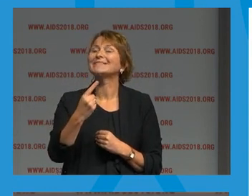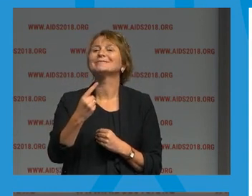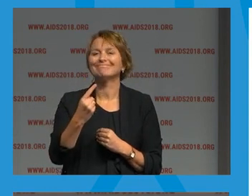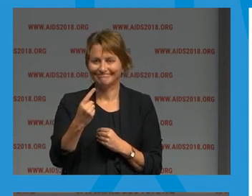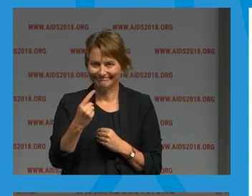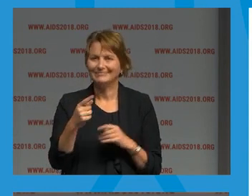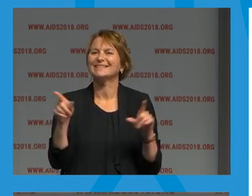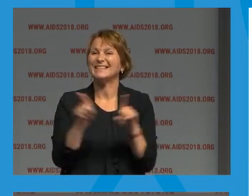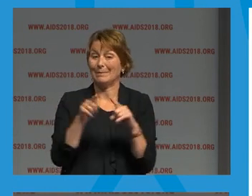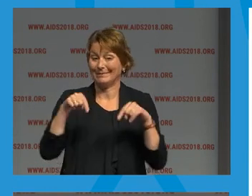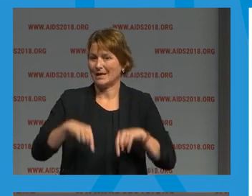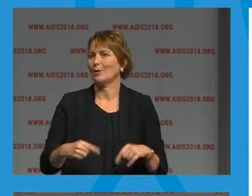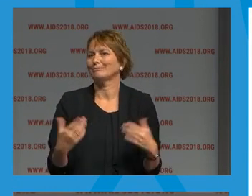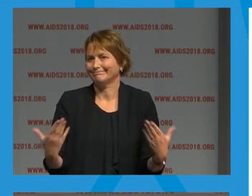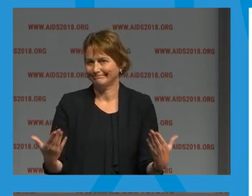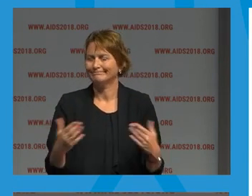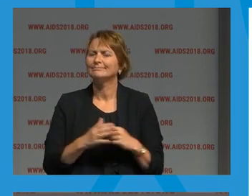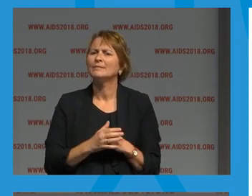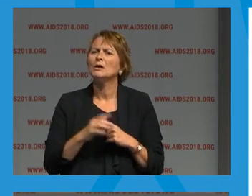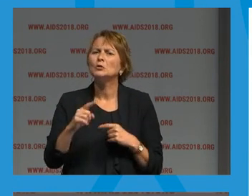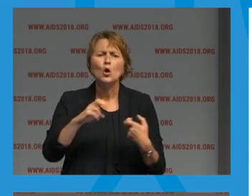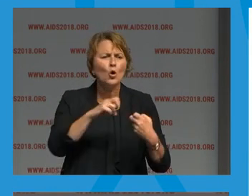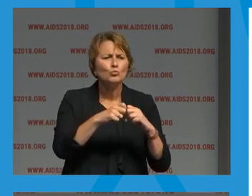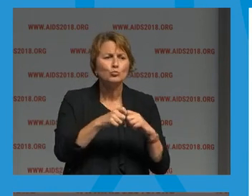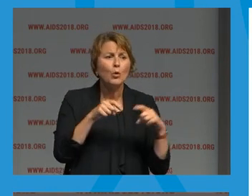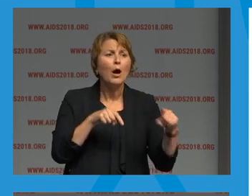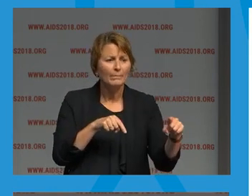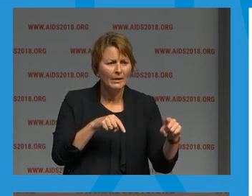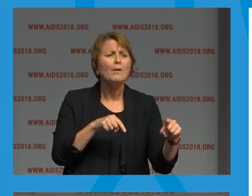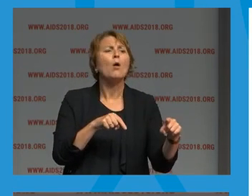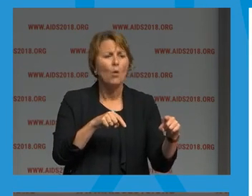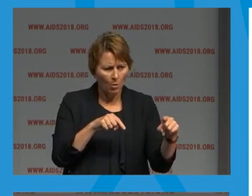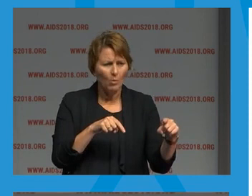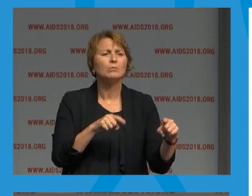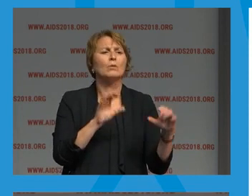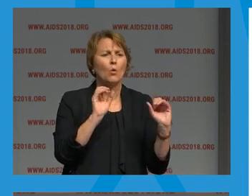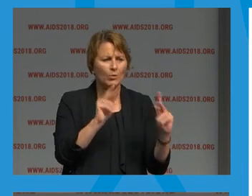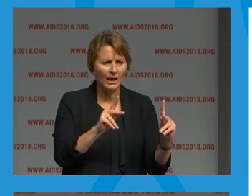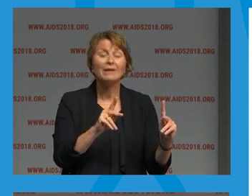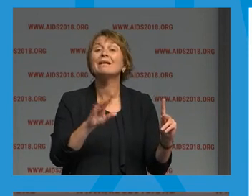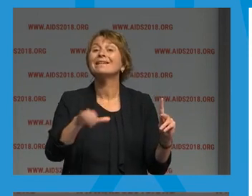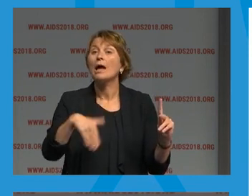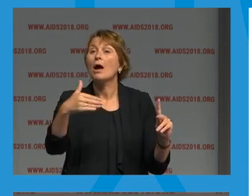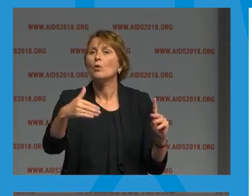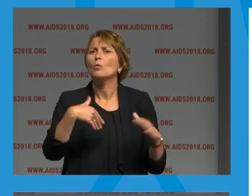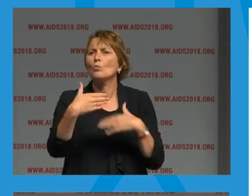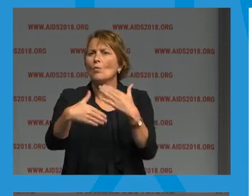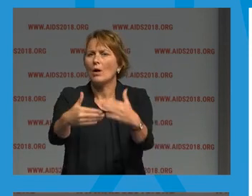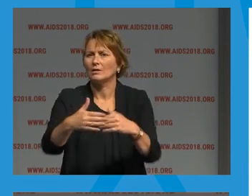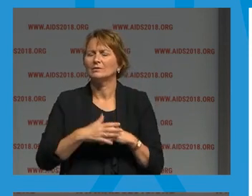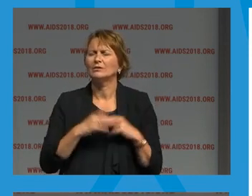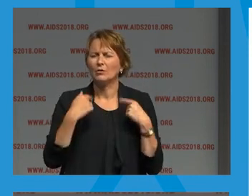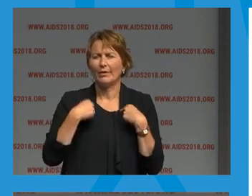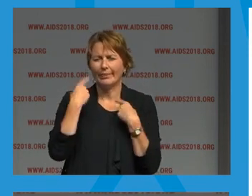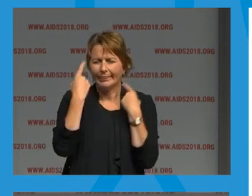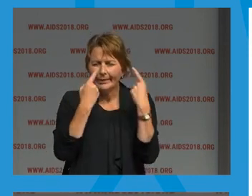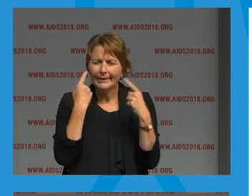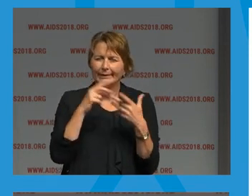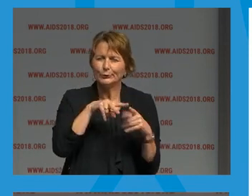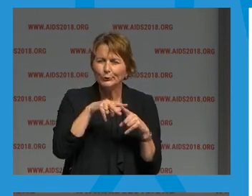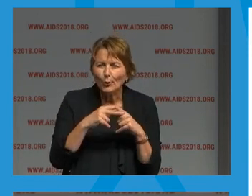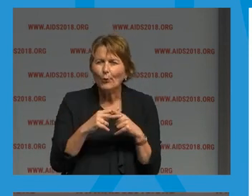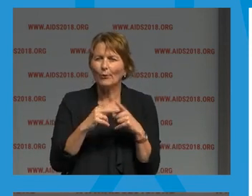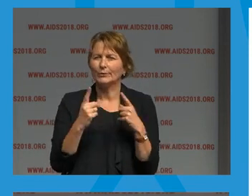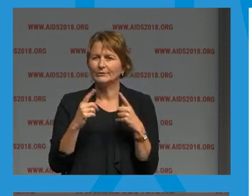how a problem is defined determines what will be done about it. The tools of analysis and the methods of actions must